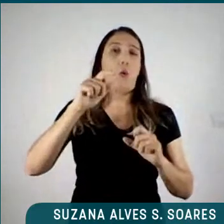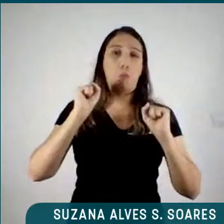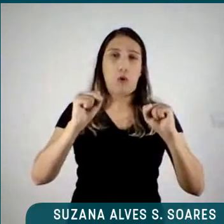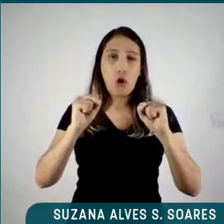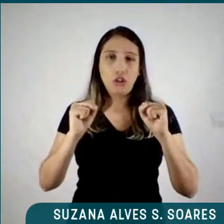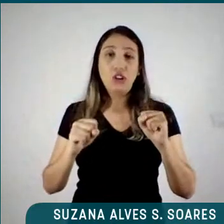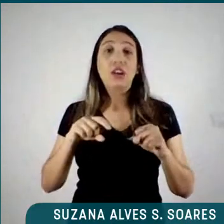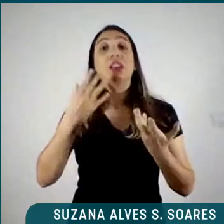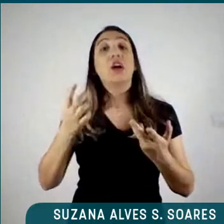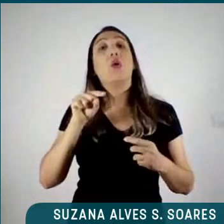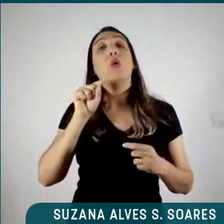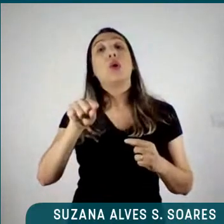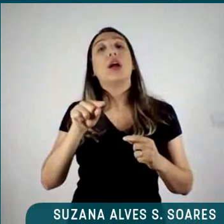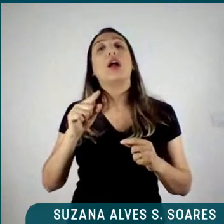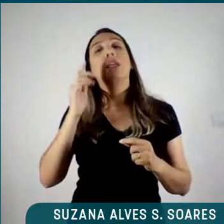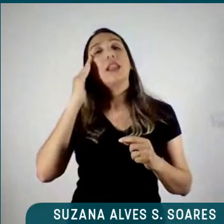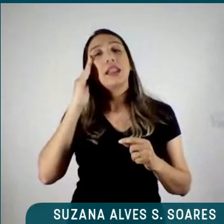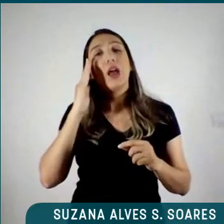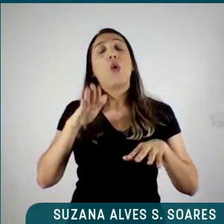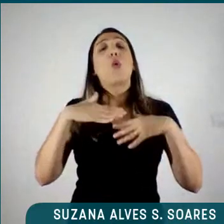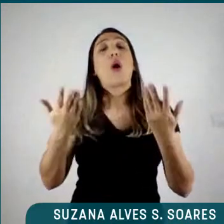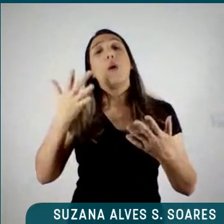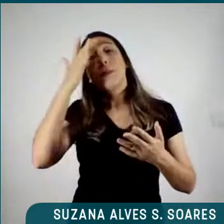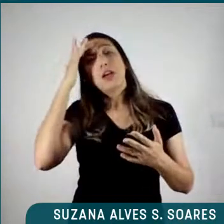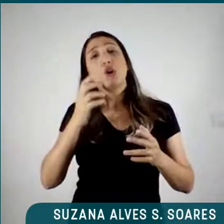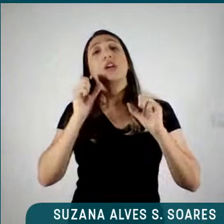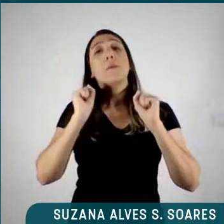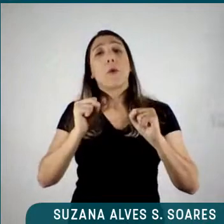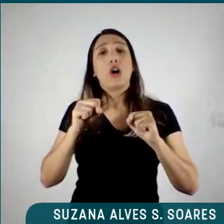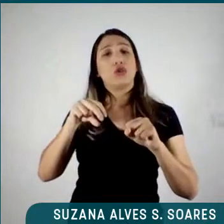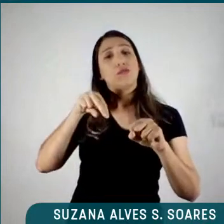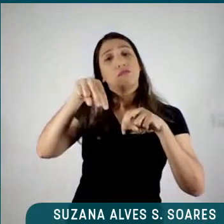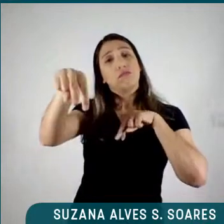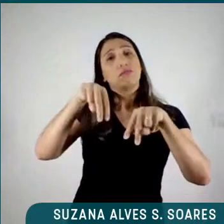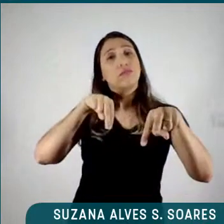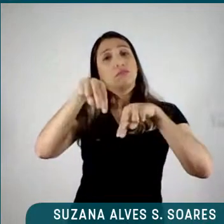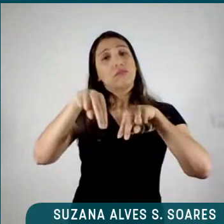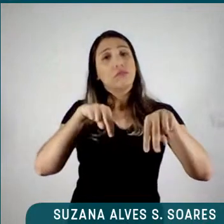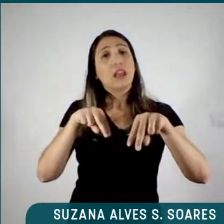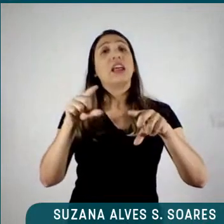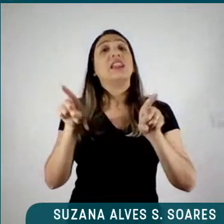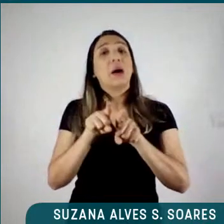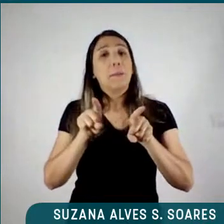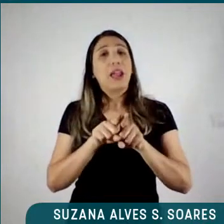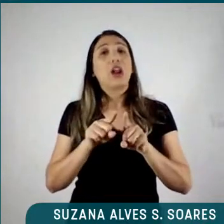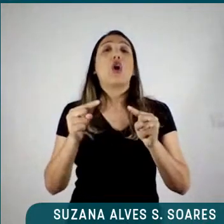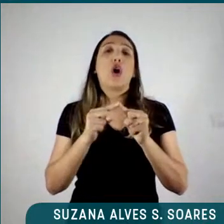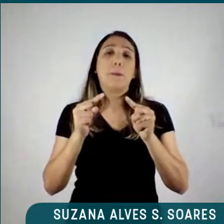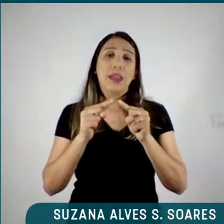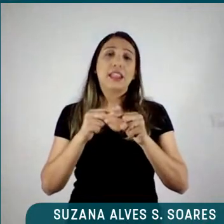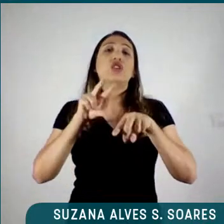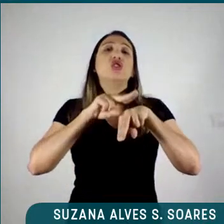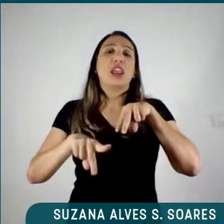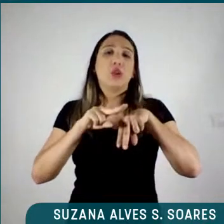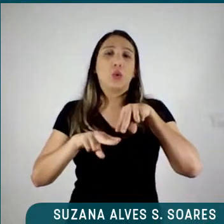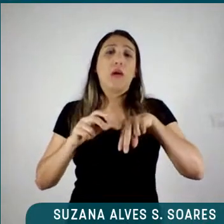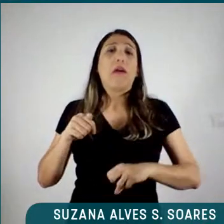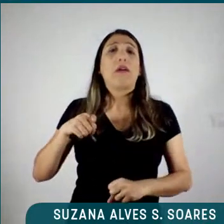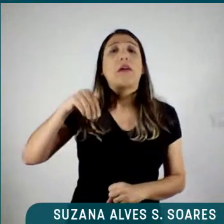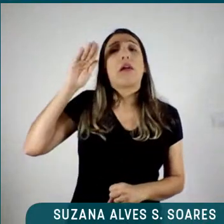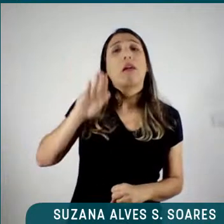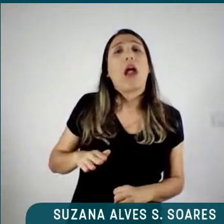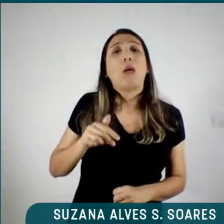hair. My hairstyle is enough for people to look at me as a black person and think that I am